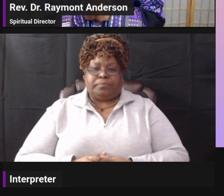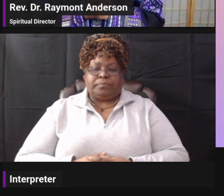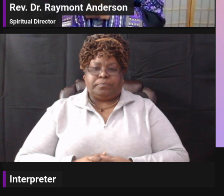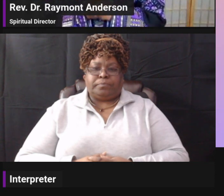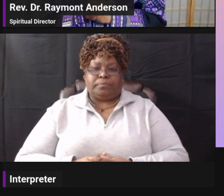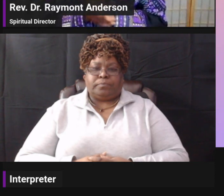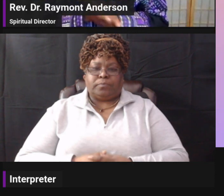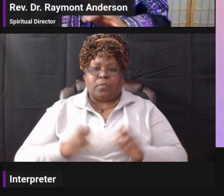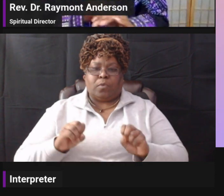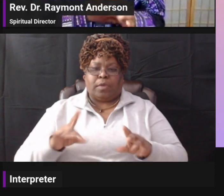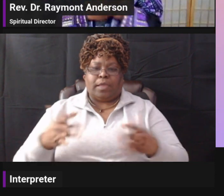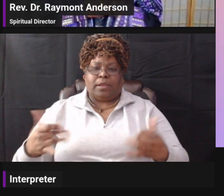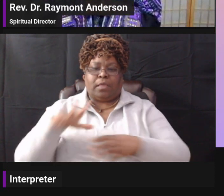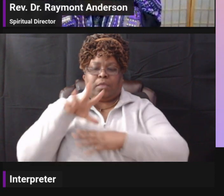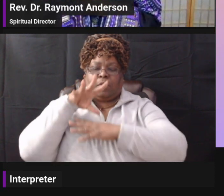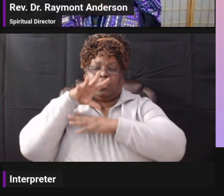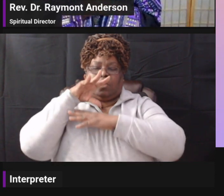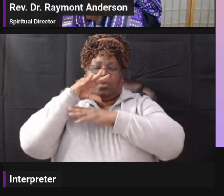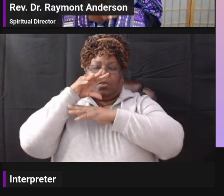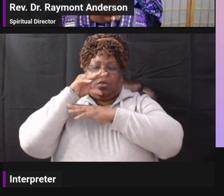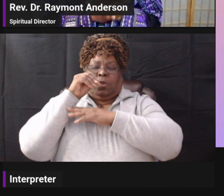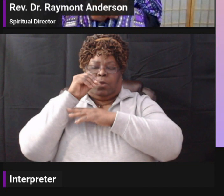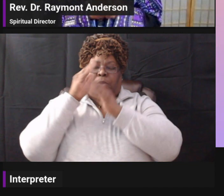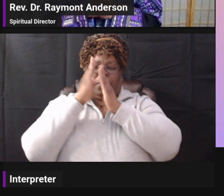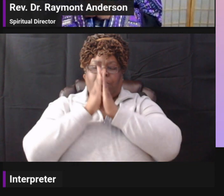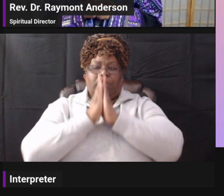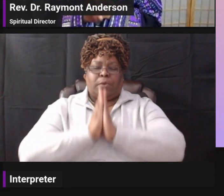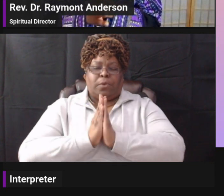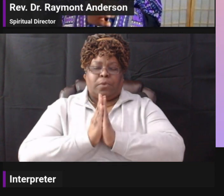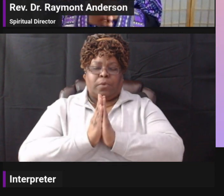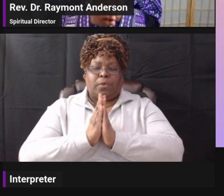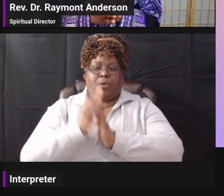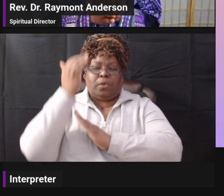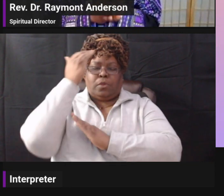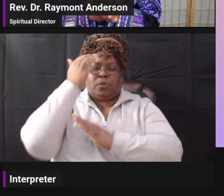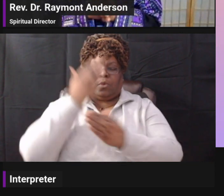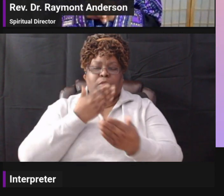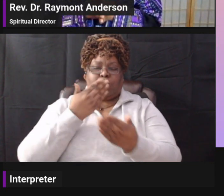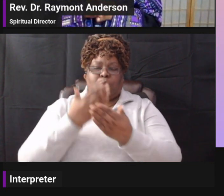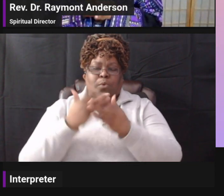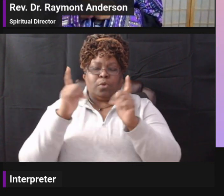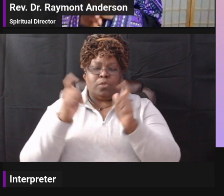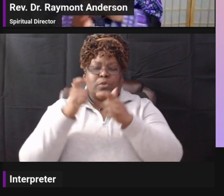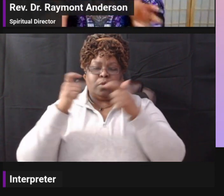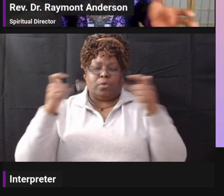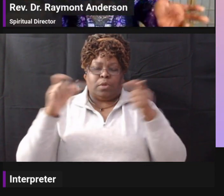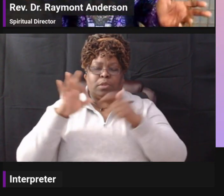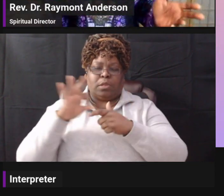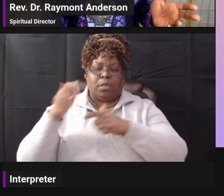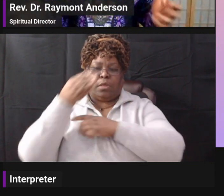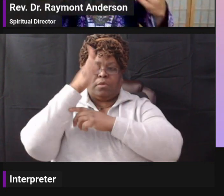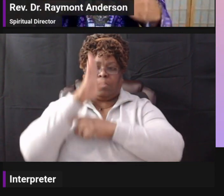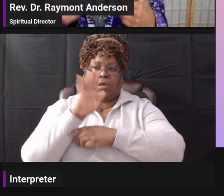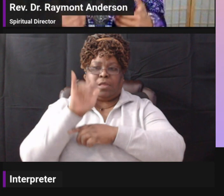So let us breathe and enter into a space of prayer, simply knowing the good, knowing the greatness of God. The greatness that